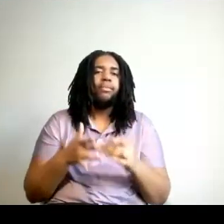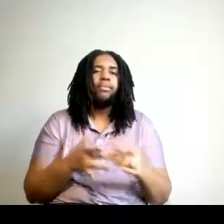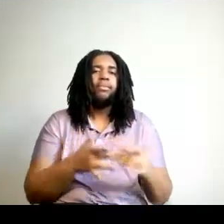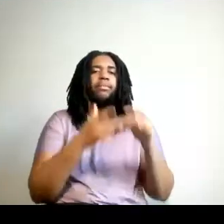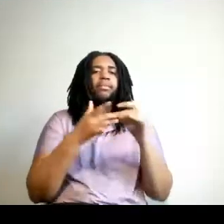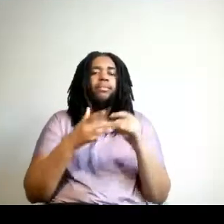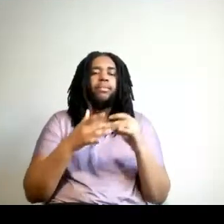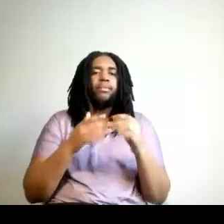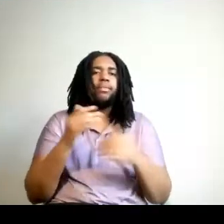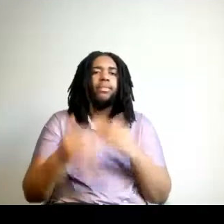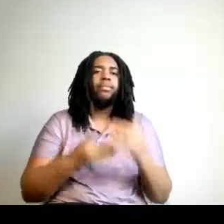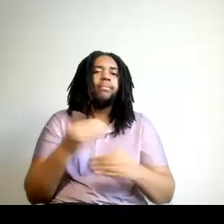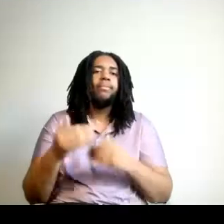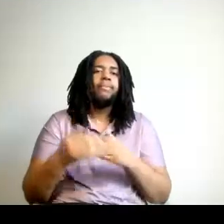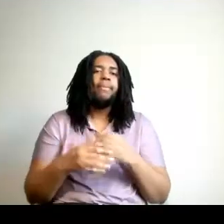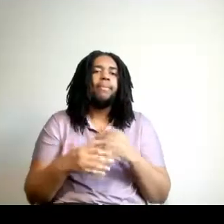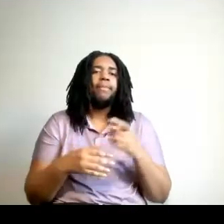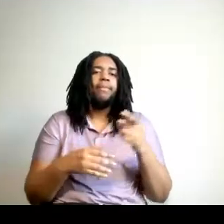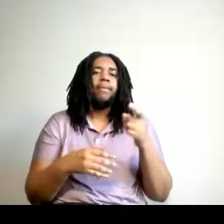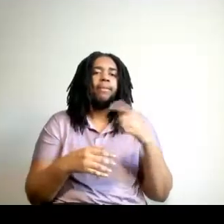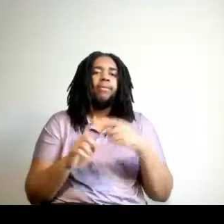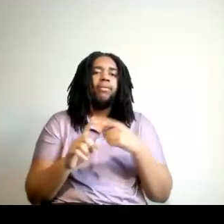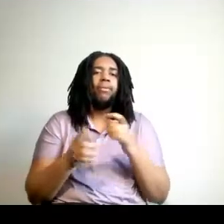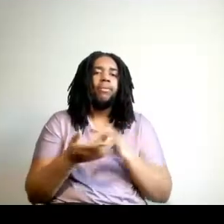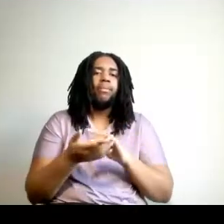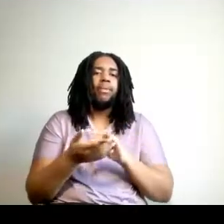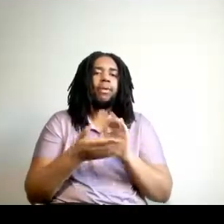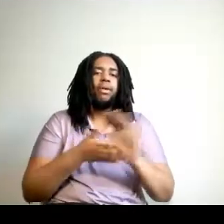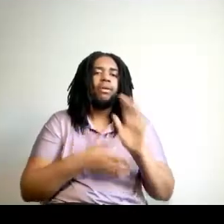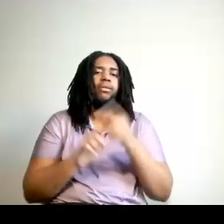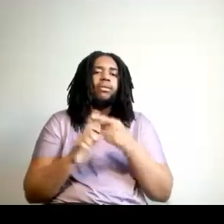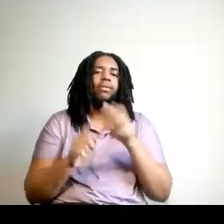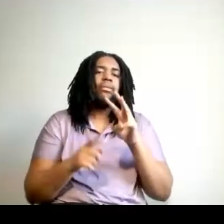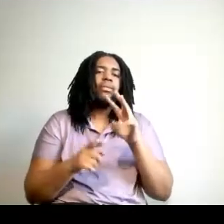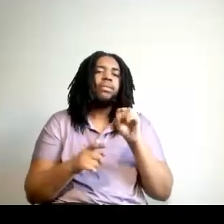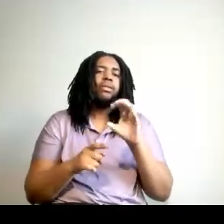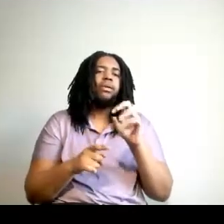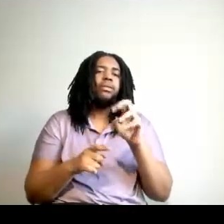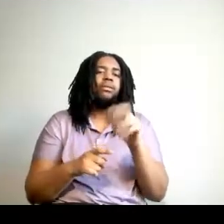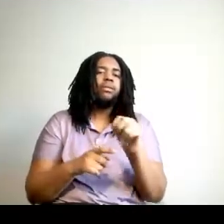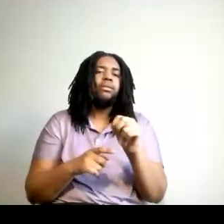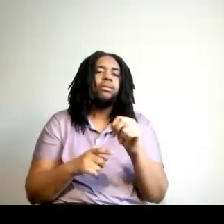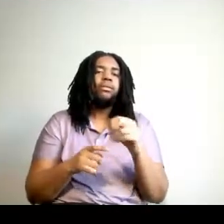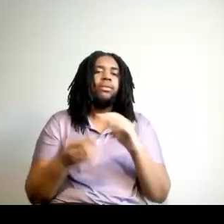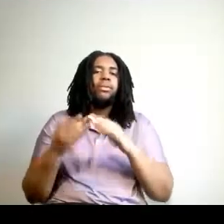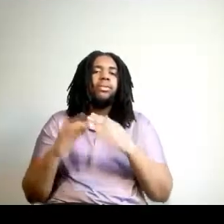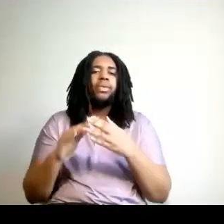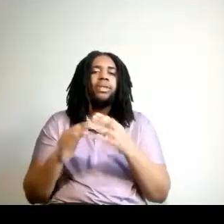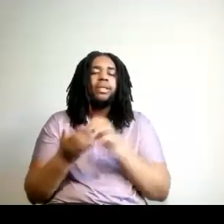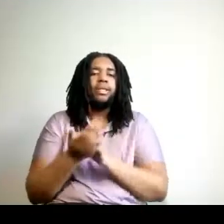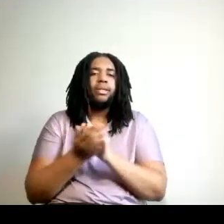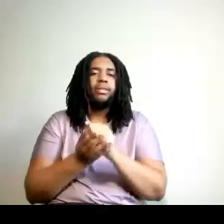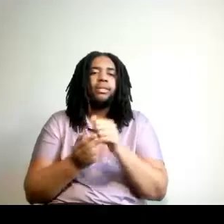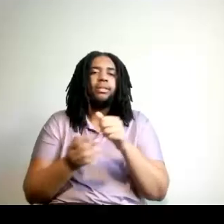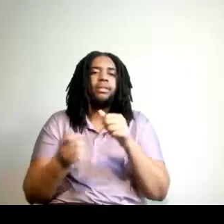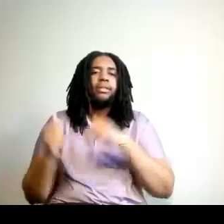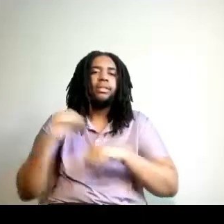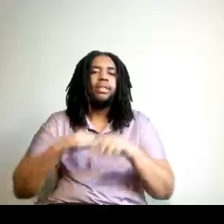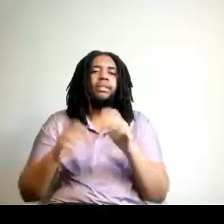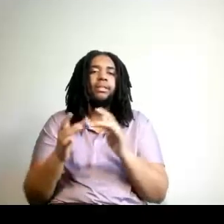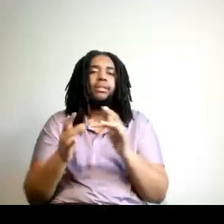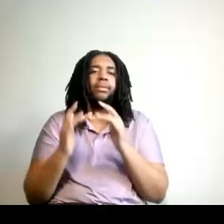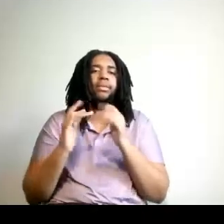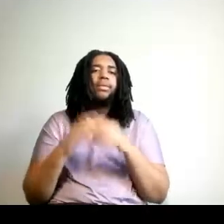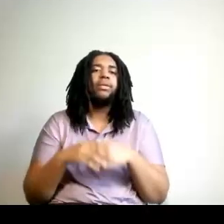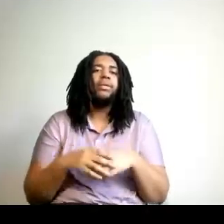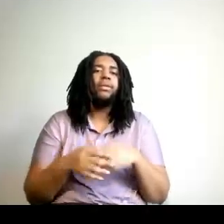guiding role were from the Medical College of Wisconsin, the Community and Cancer Science Network, Evaluation Plus, and Forge.